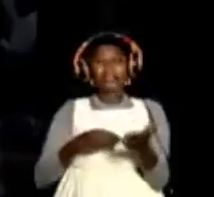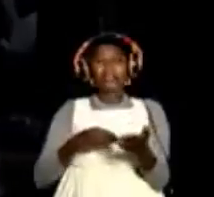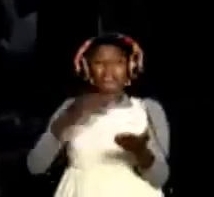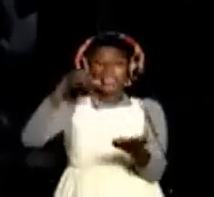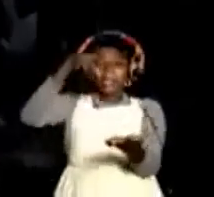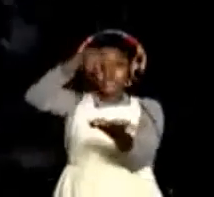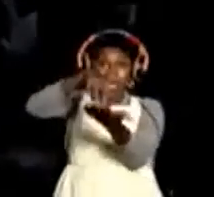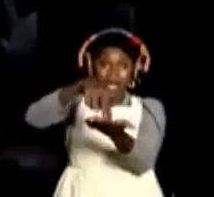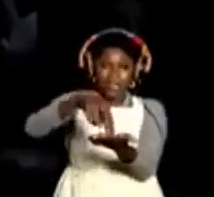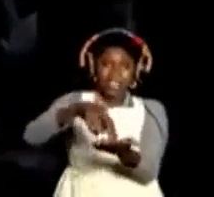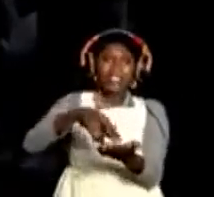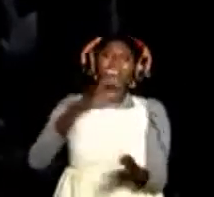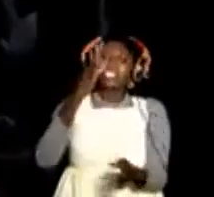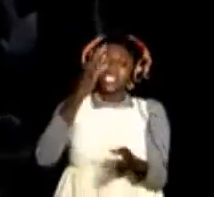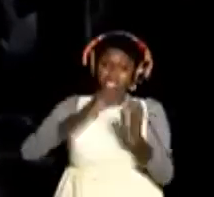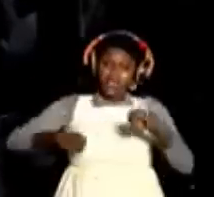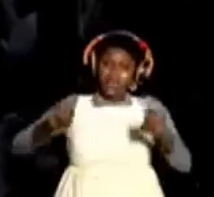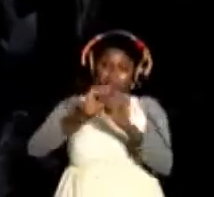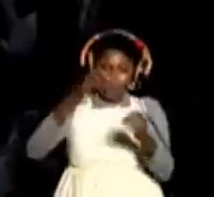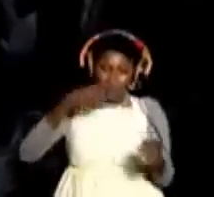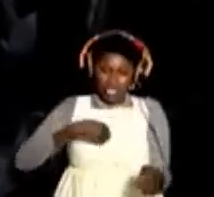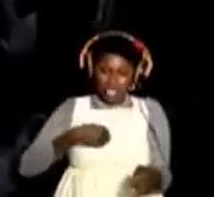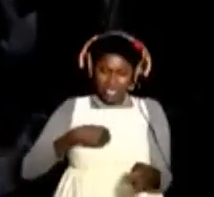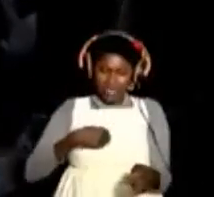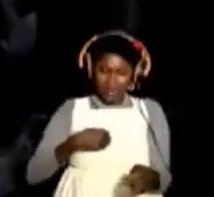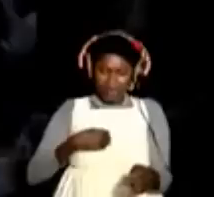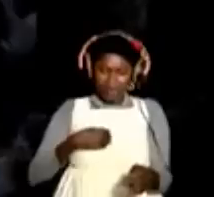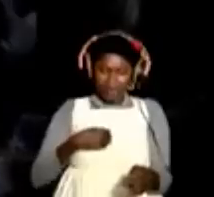say, Lord, even me also.